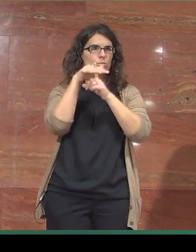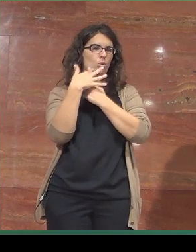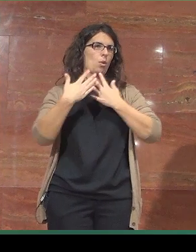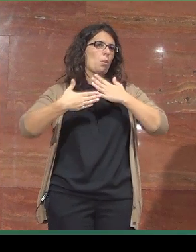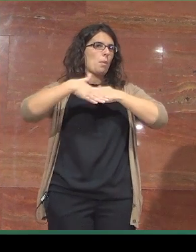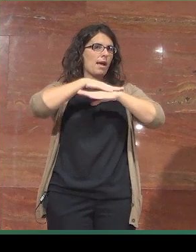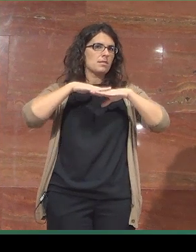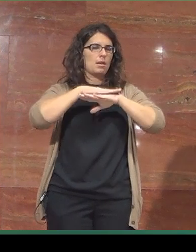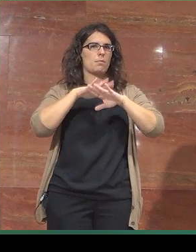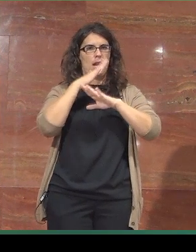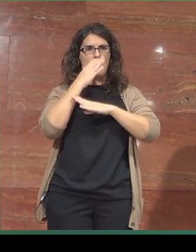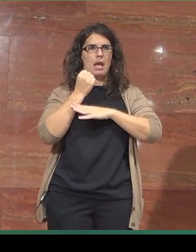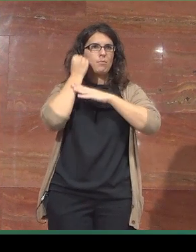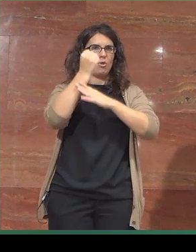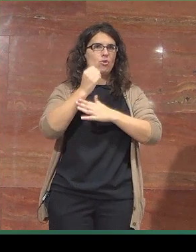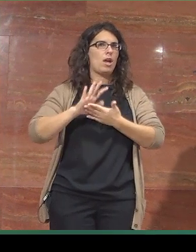multimodal journeys